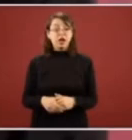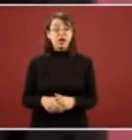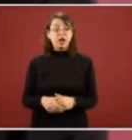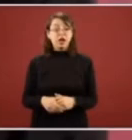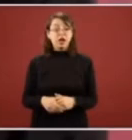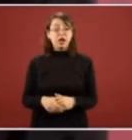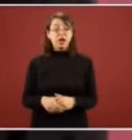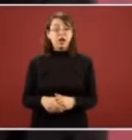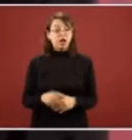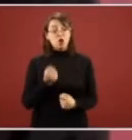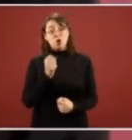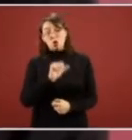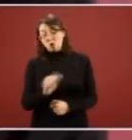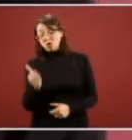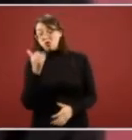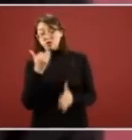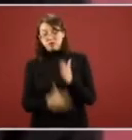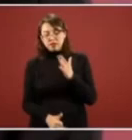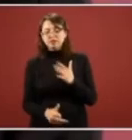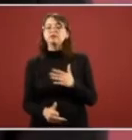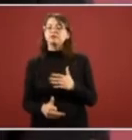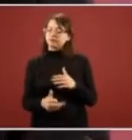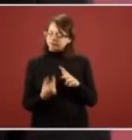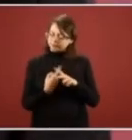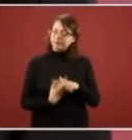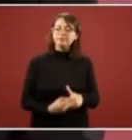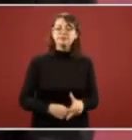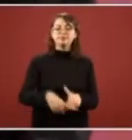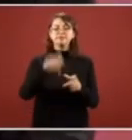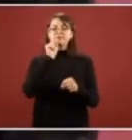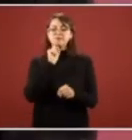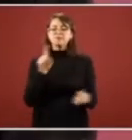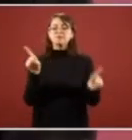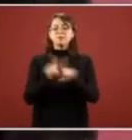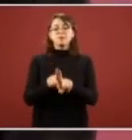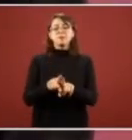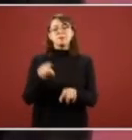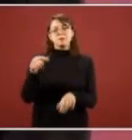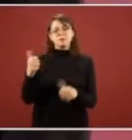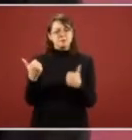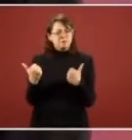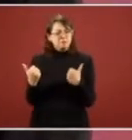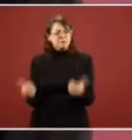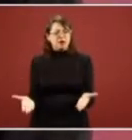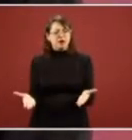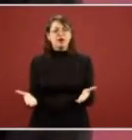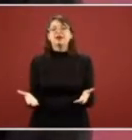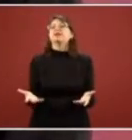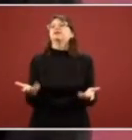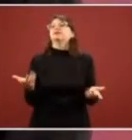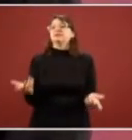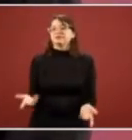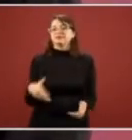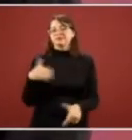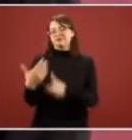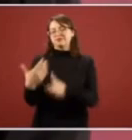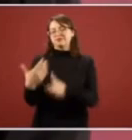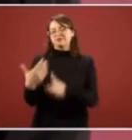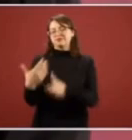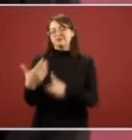still needed. Para entregar buenas cuentas el día